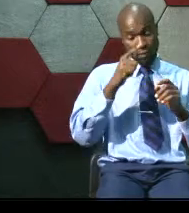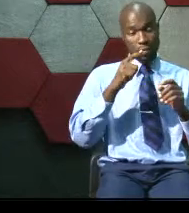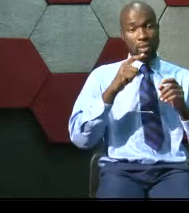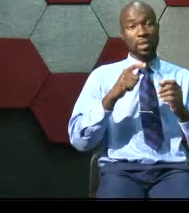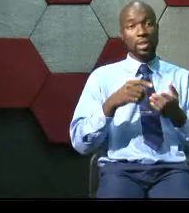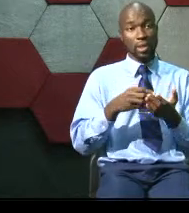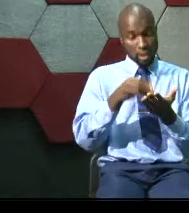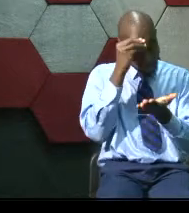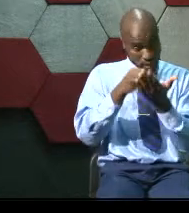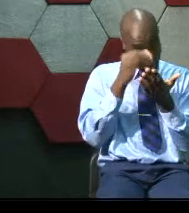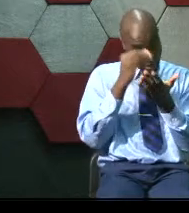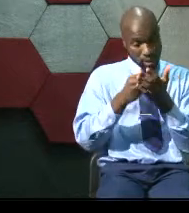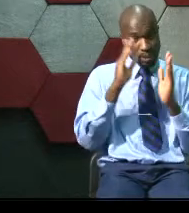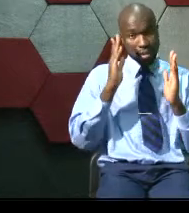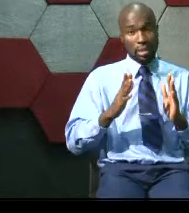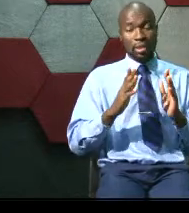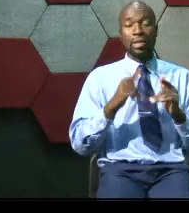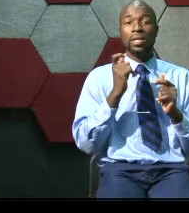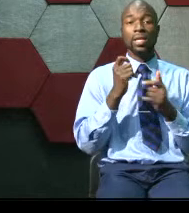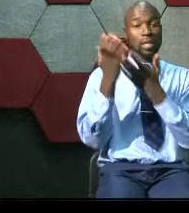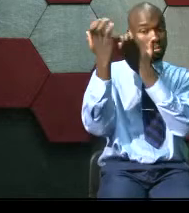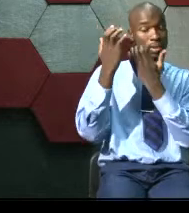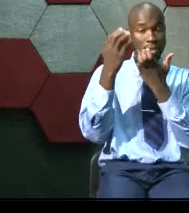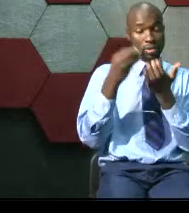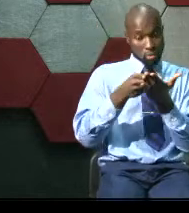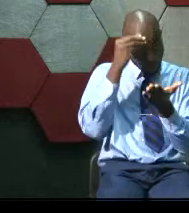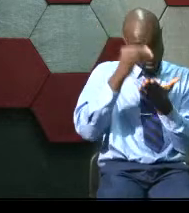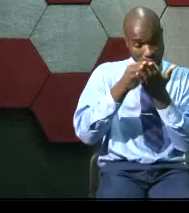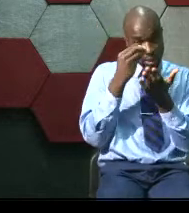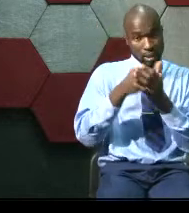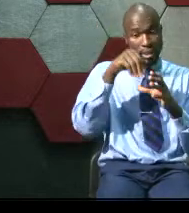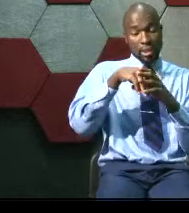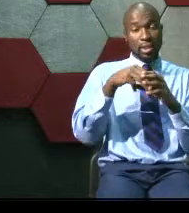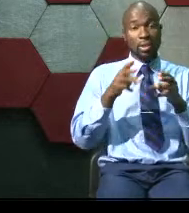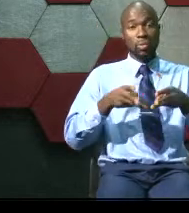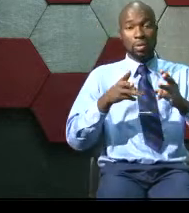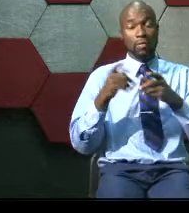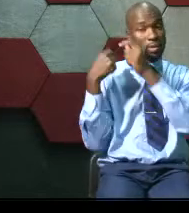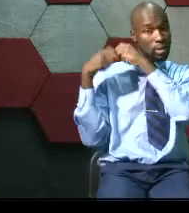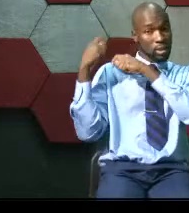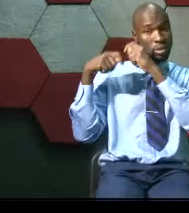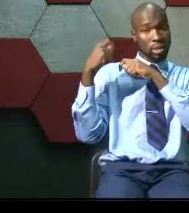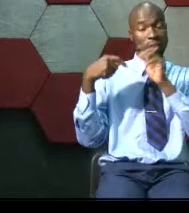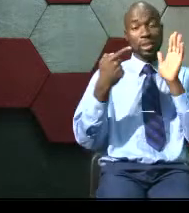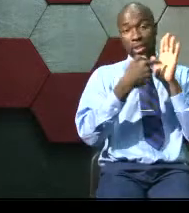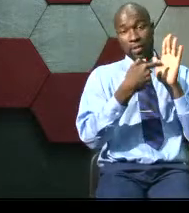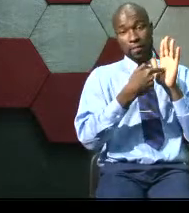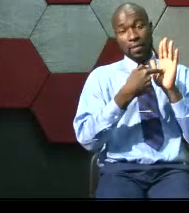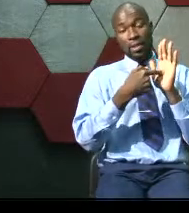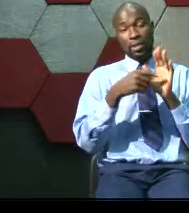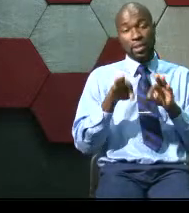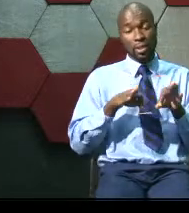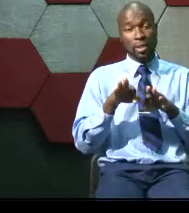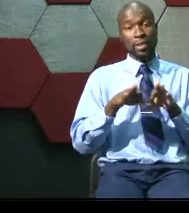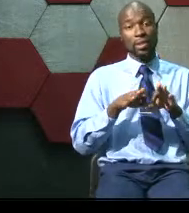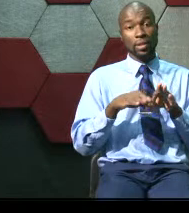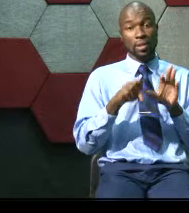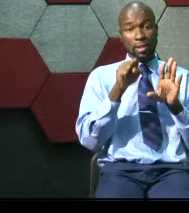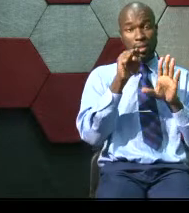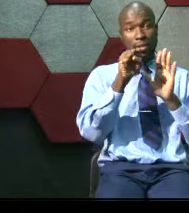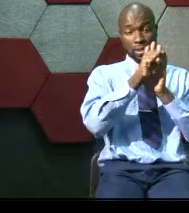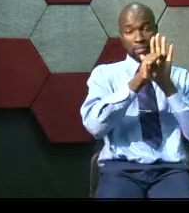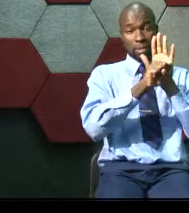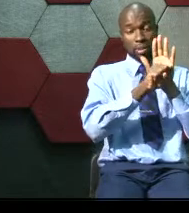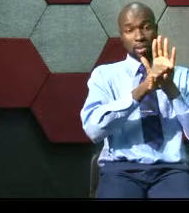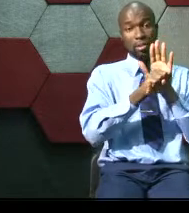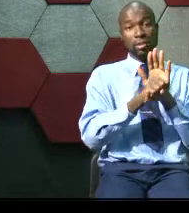learners are expected to learn about in terms of traditionally defined subject content. It